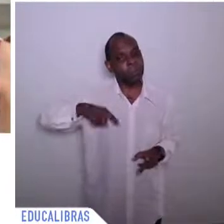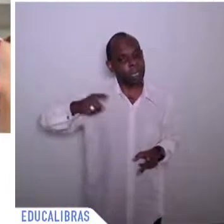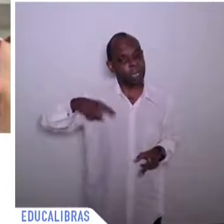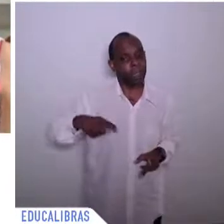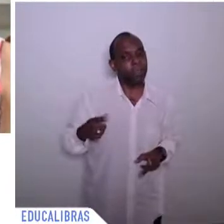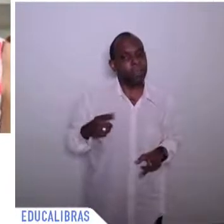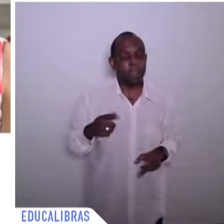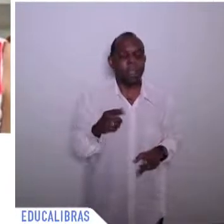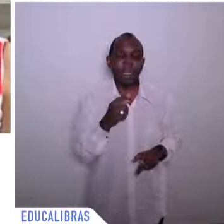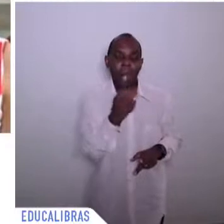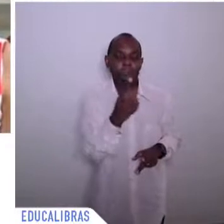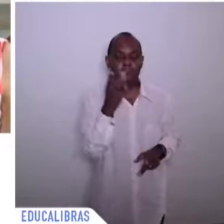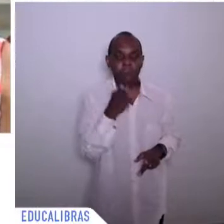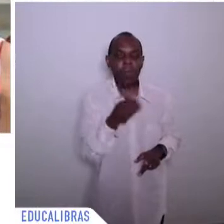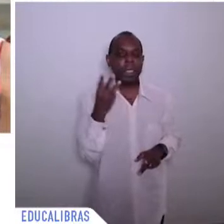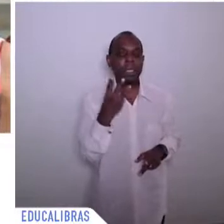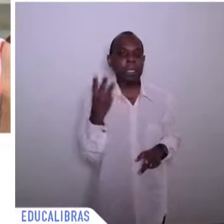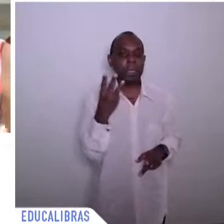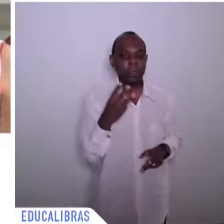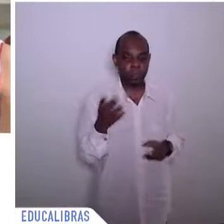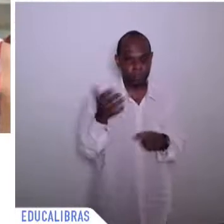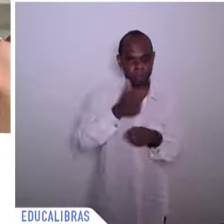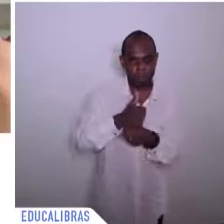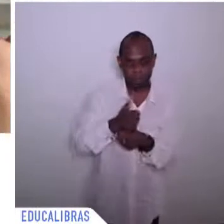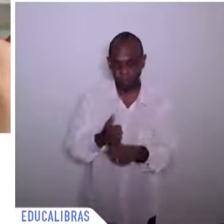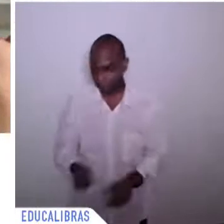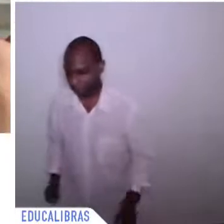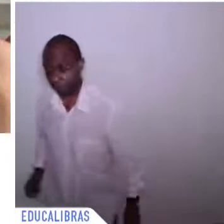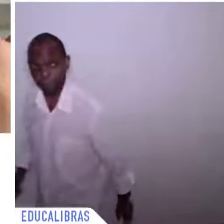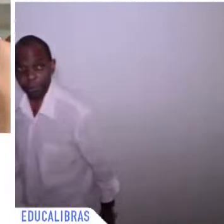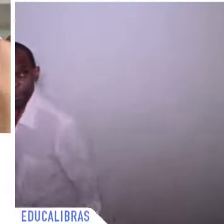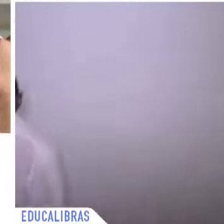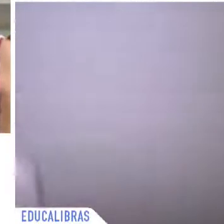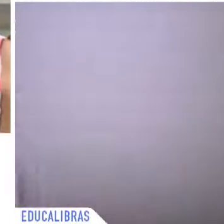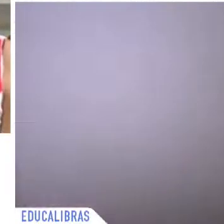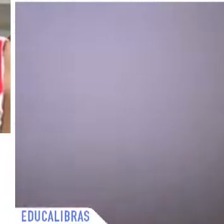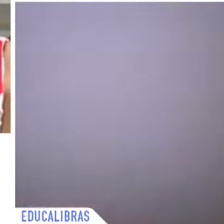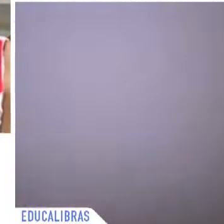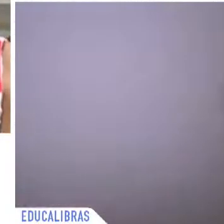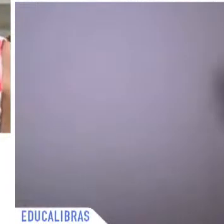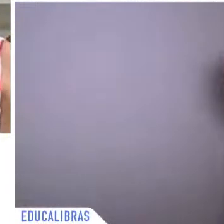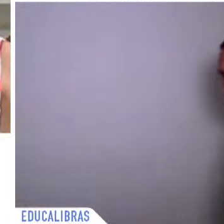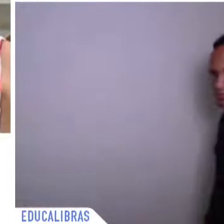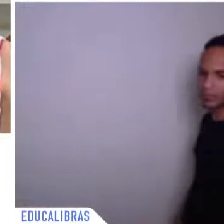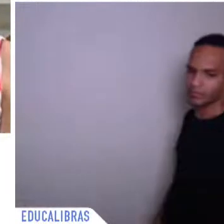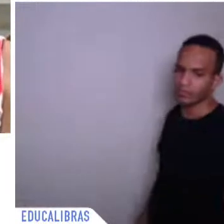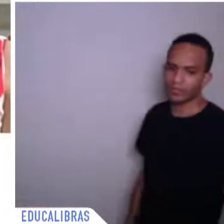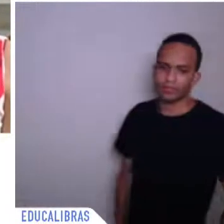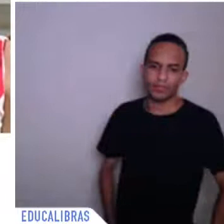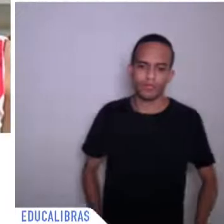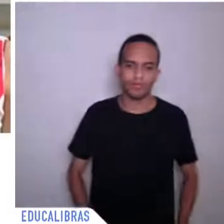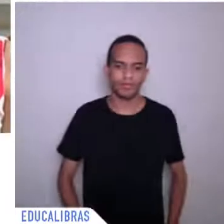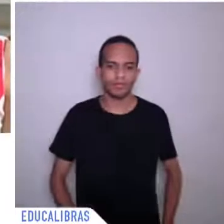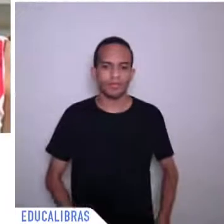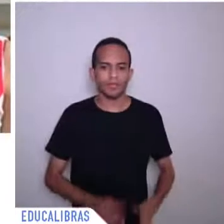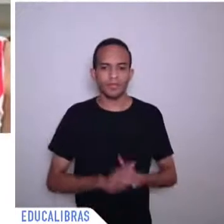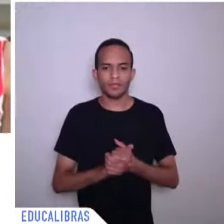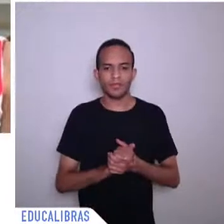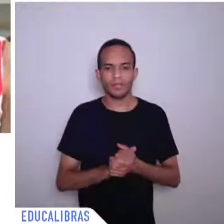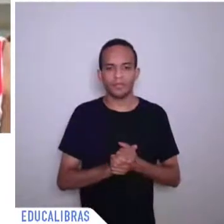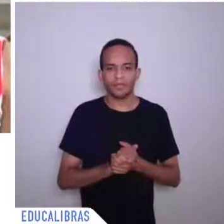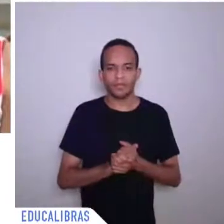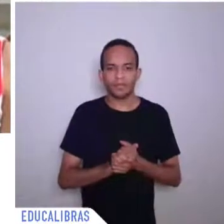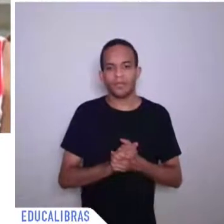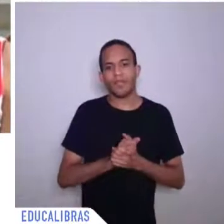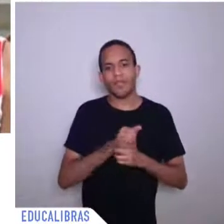regarding sources of information. Only 1/3 of the sources show up in the two groups. So there